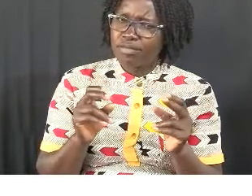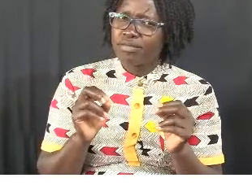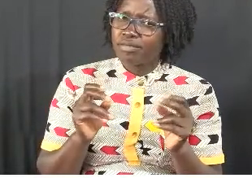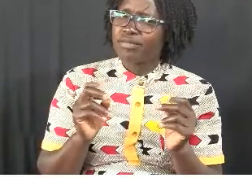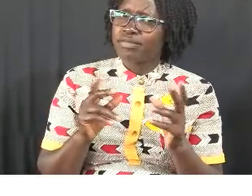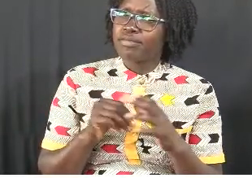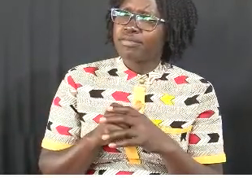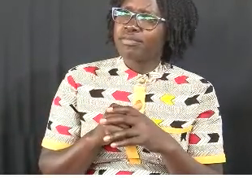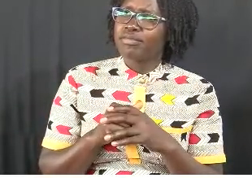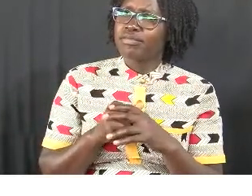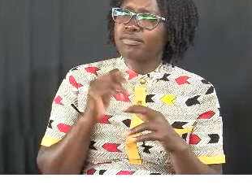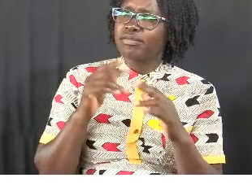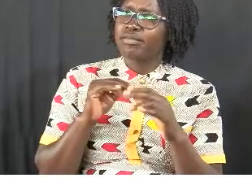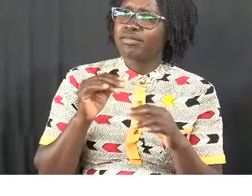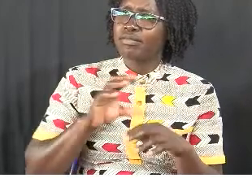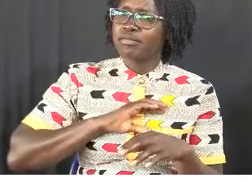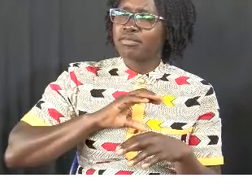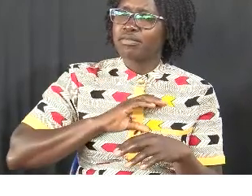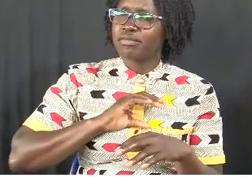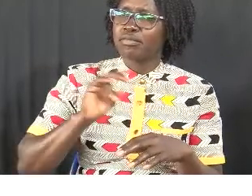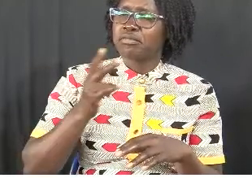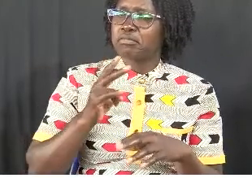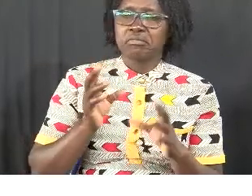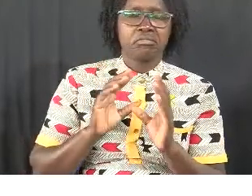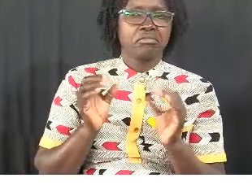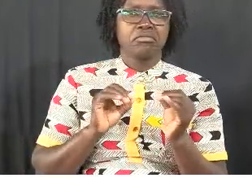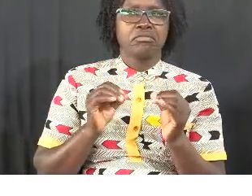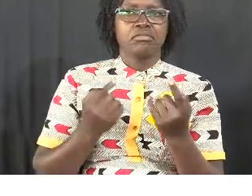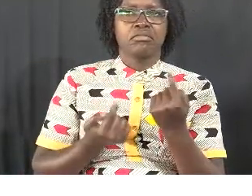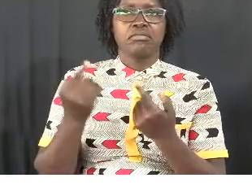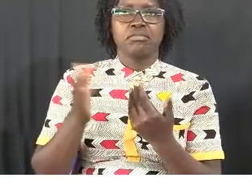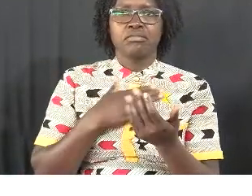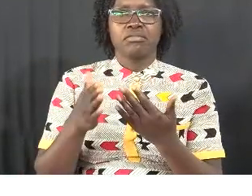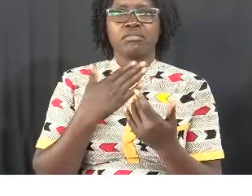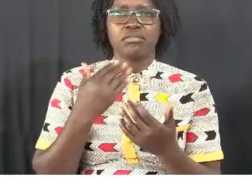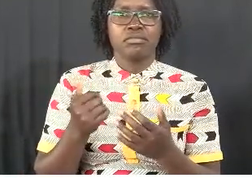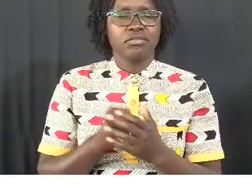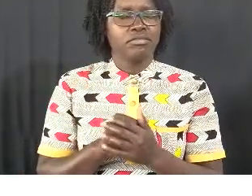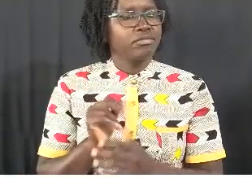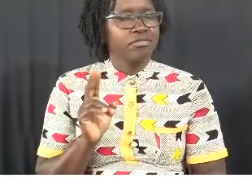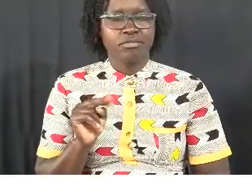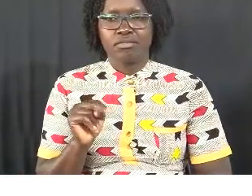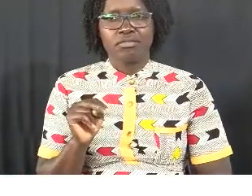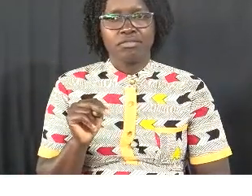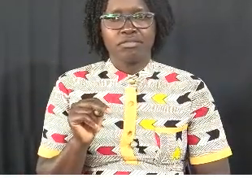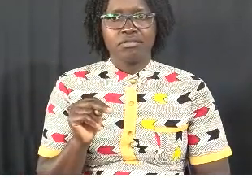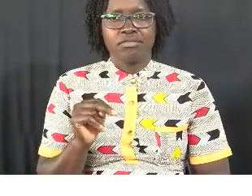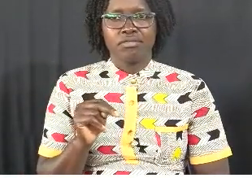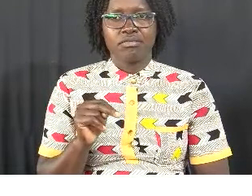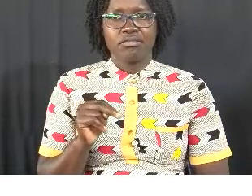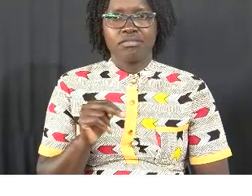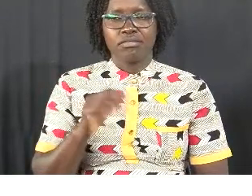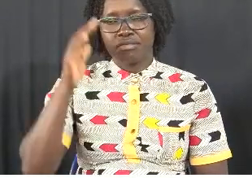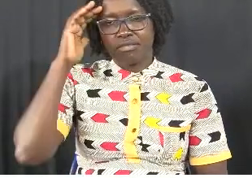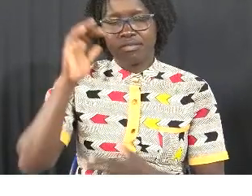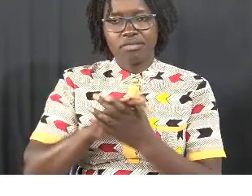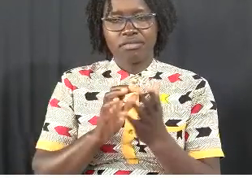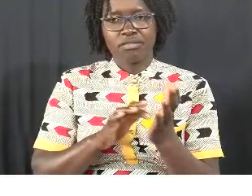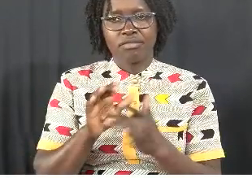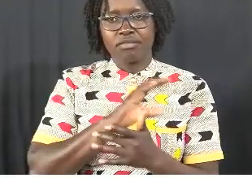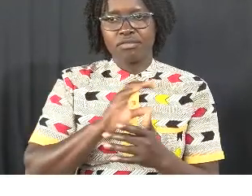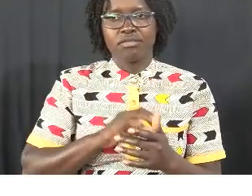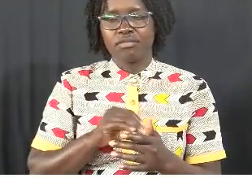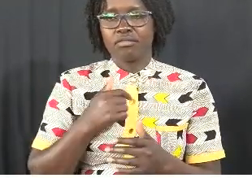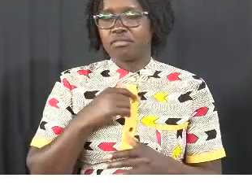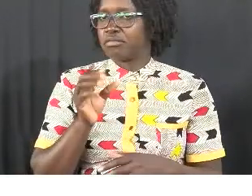for Adventists, so they can cook whatever they want. I said, no, I believe in Jesus Christ, so I do